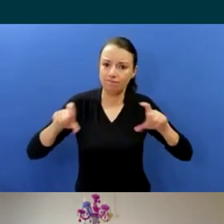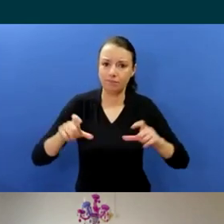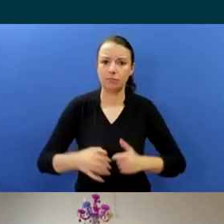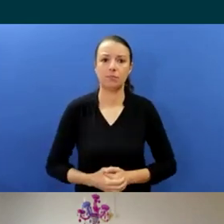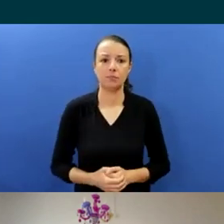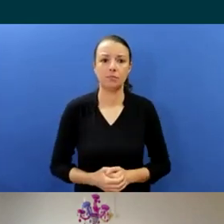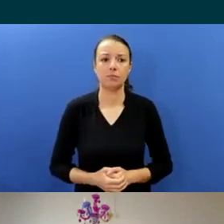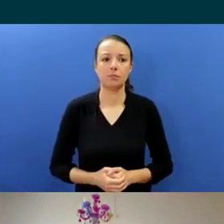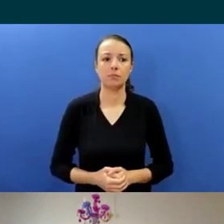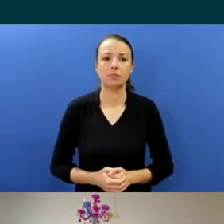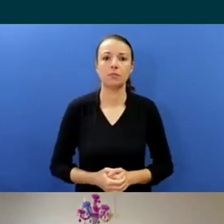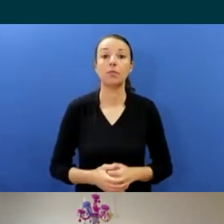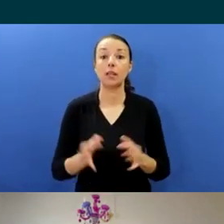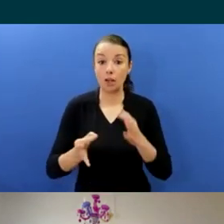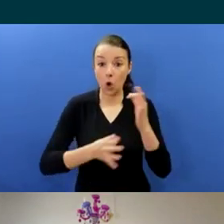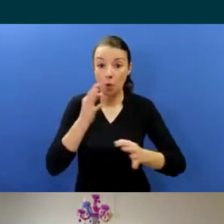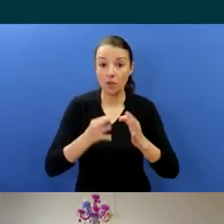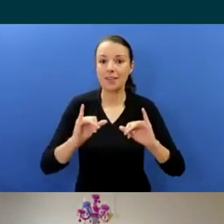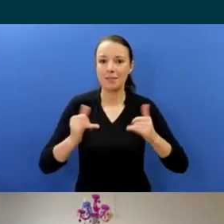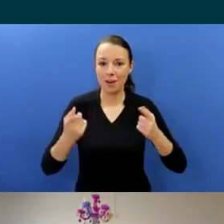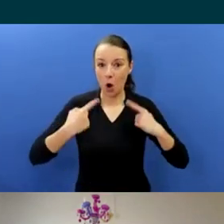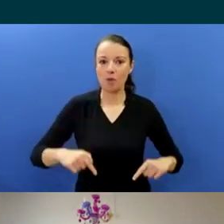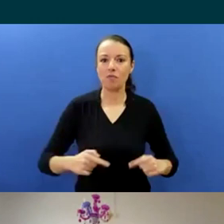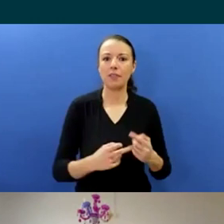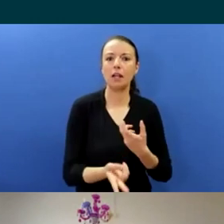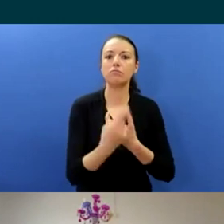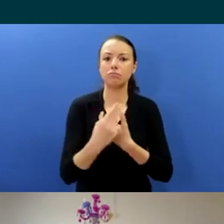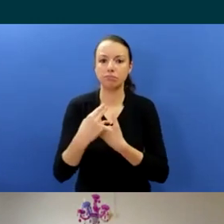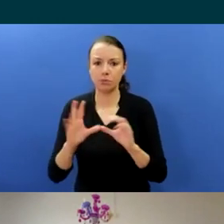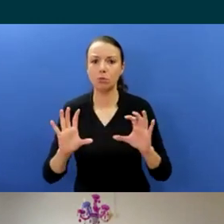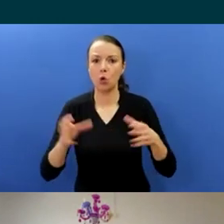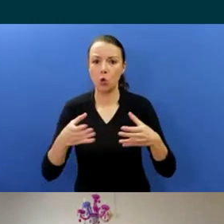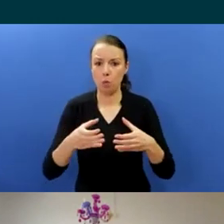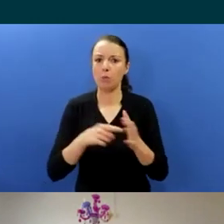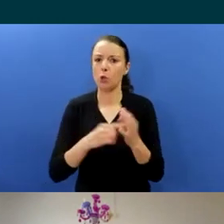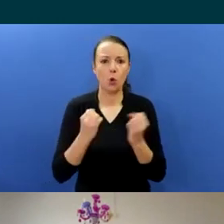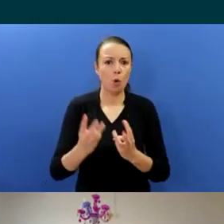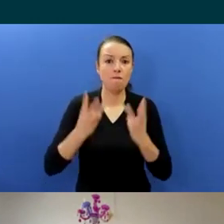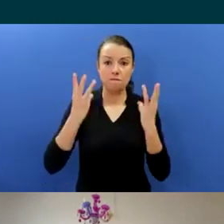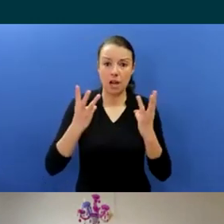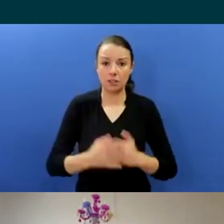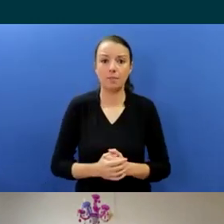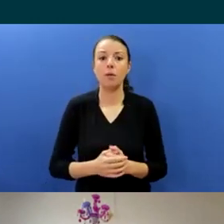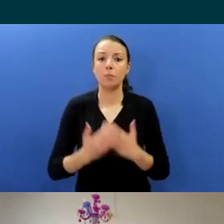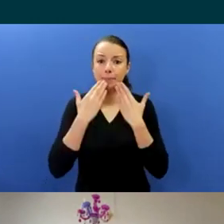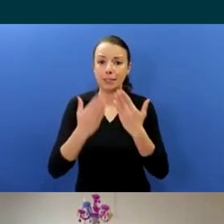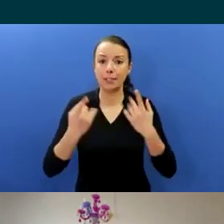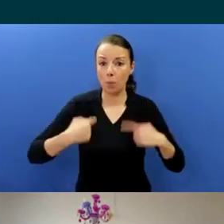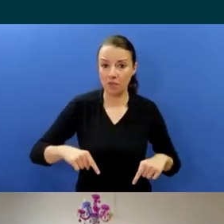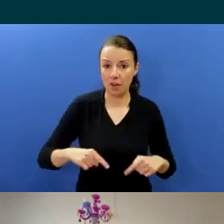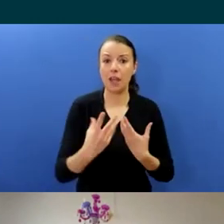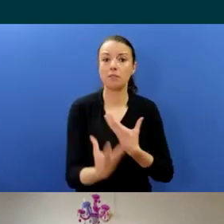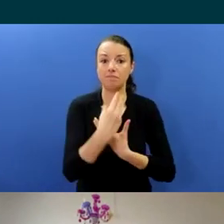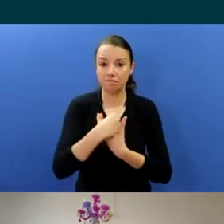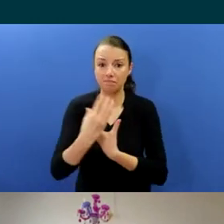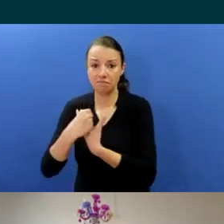really important, and each one had a specific role. So the authorities have to produce a list of citizens. It